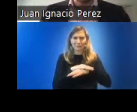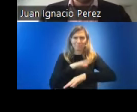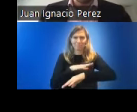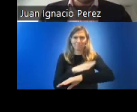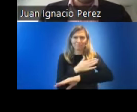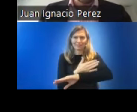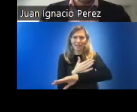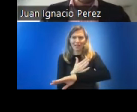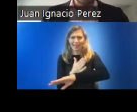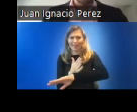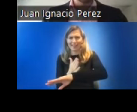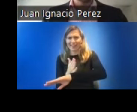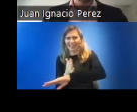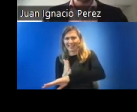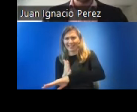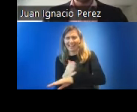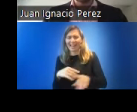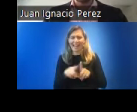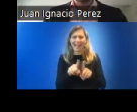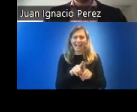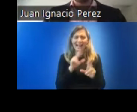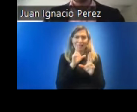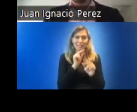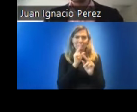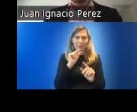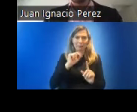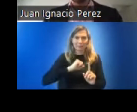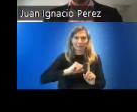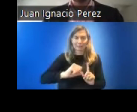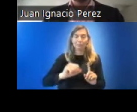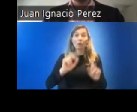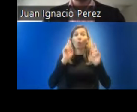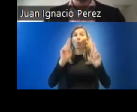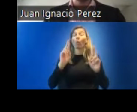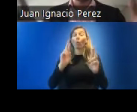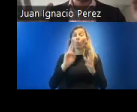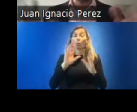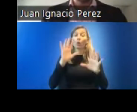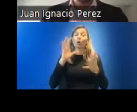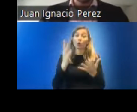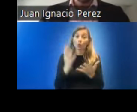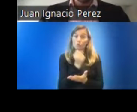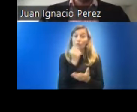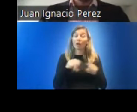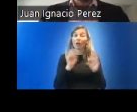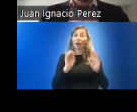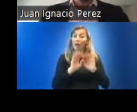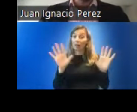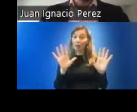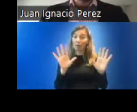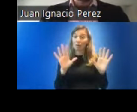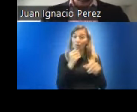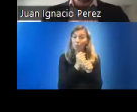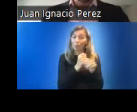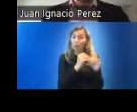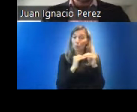beyond time and speaking a little bit fast, but I think I hope this was useful and clear for colleagues. I'm happy to take any